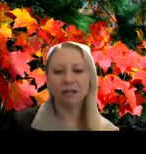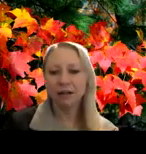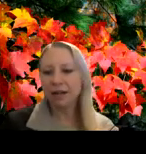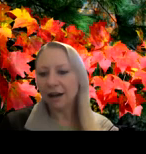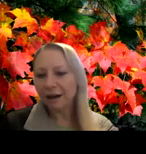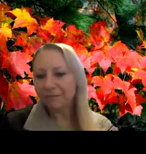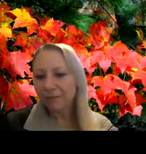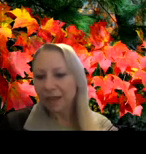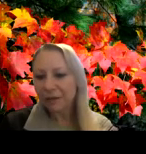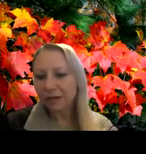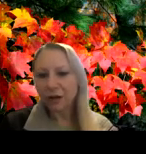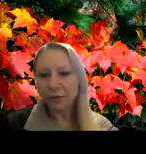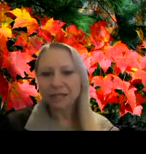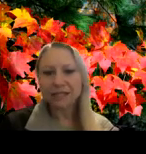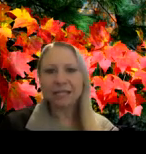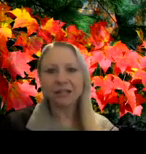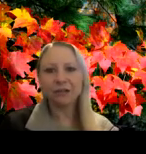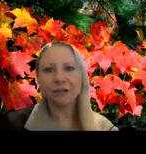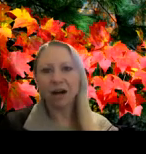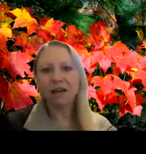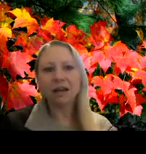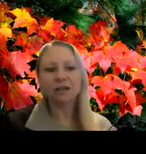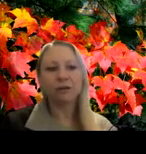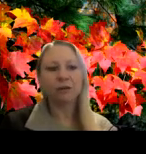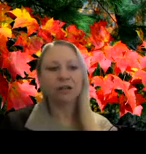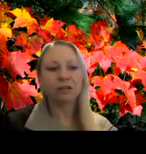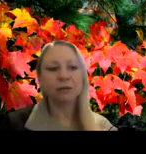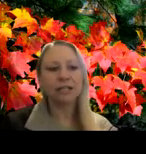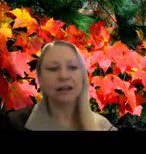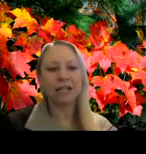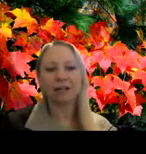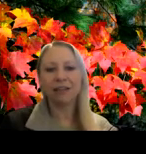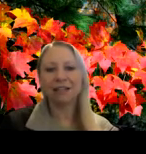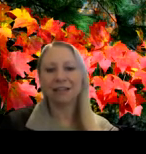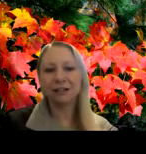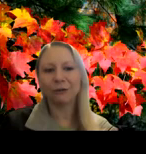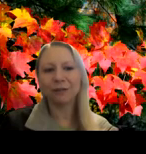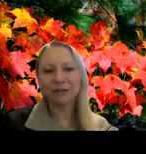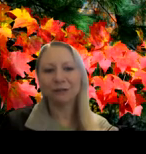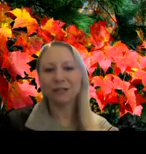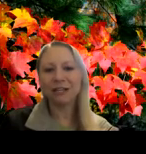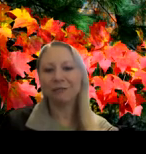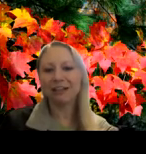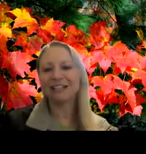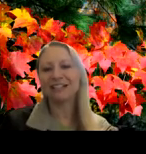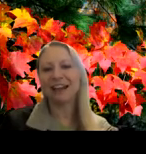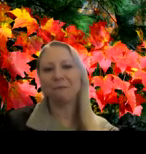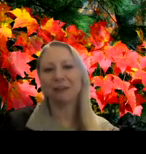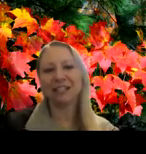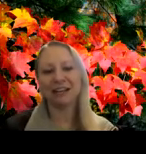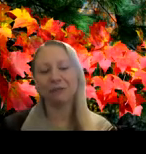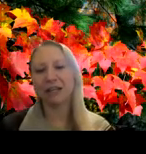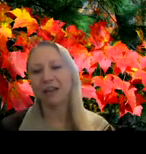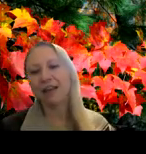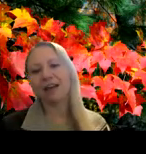well. And we hope to see you on October 27th. So thanks again to our Millstone team. Thanks to Dave.